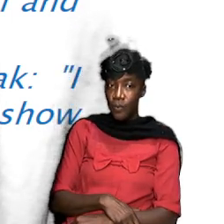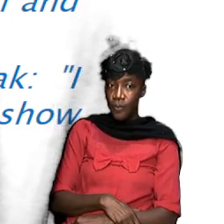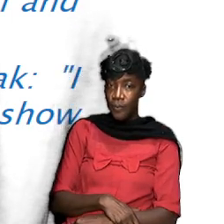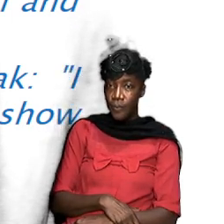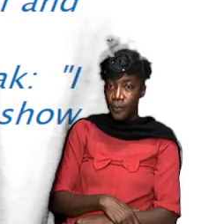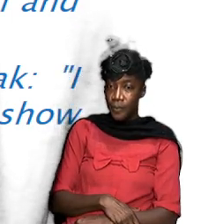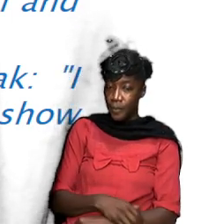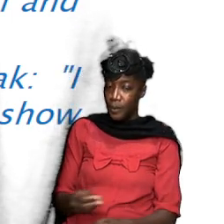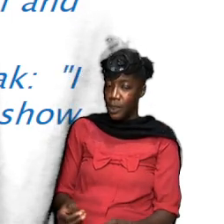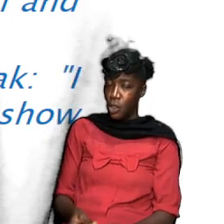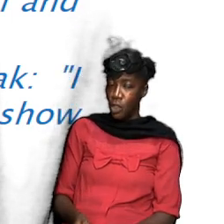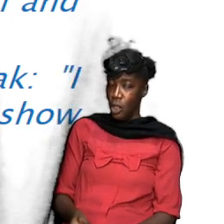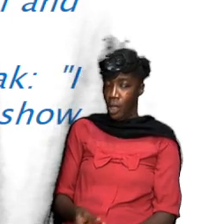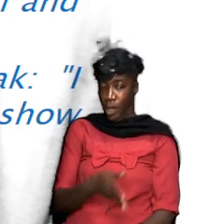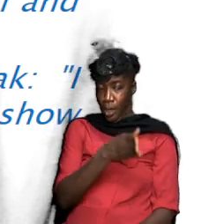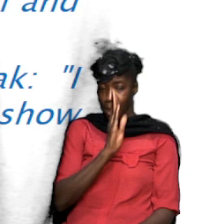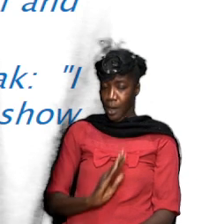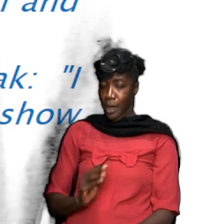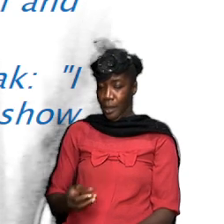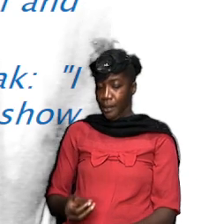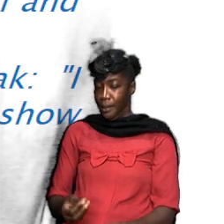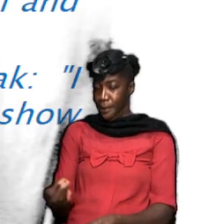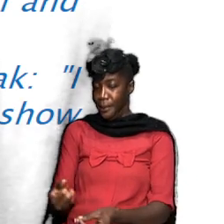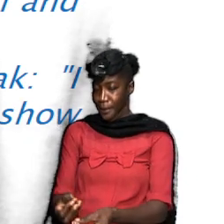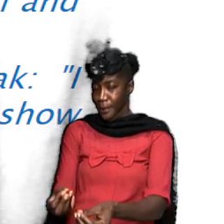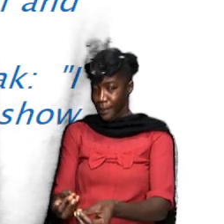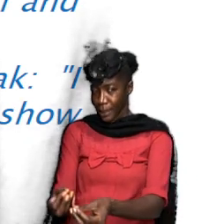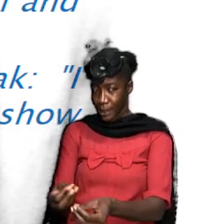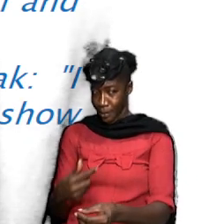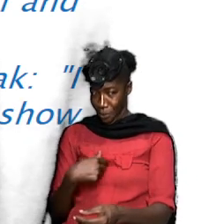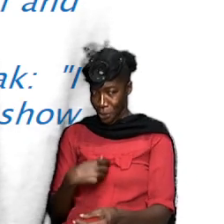Hold ammonia. God, I'm going to do this.